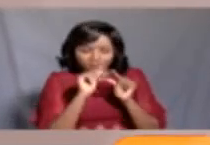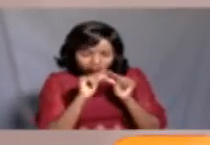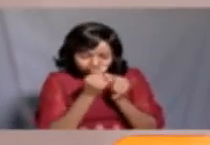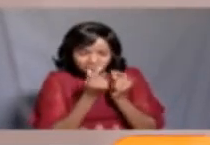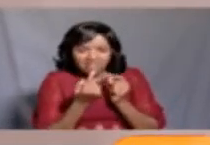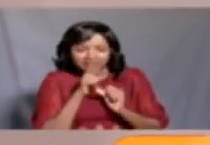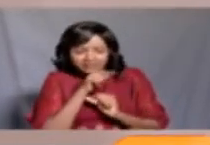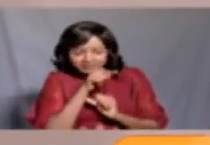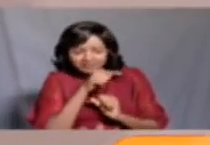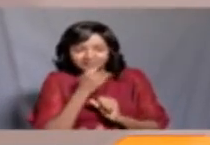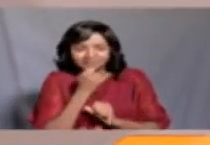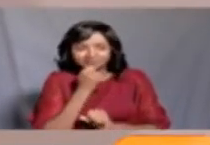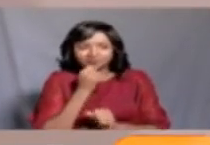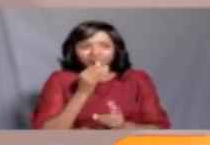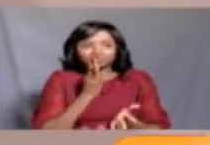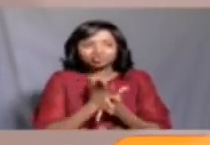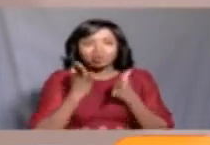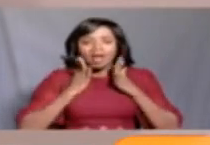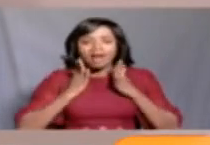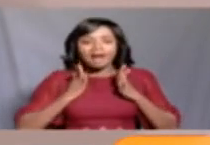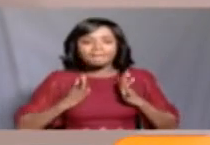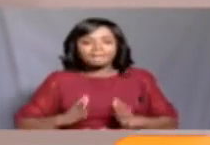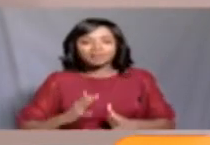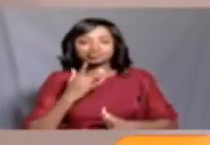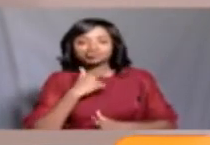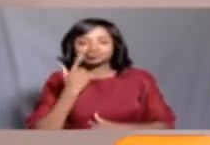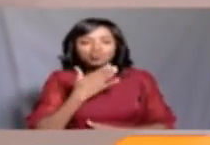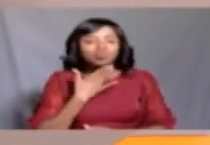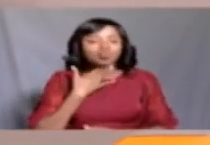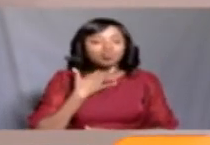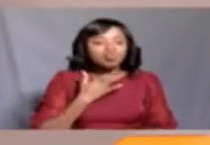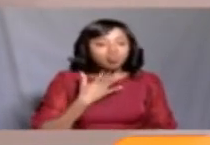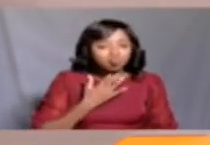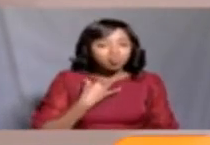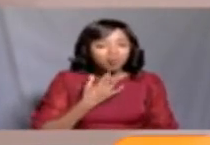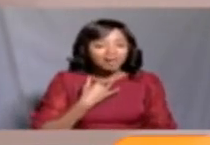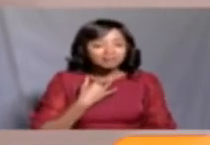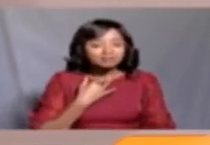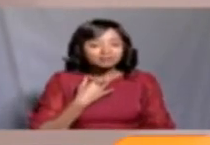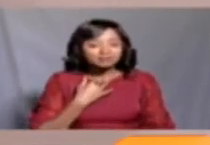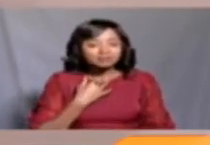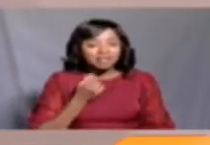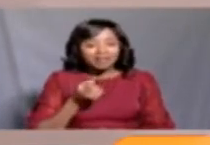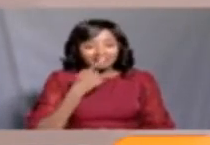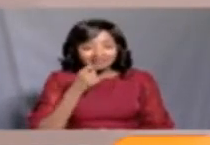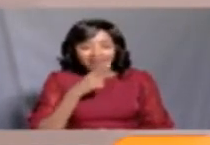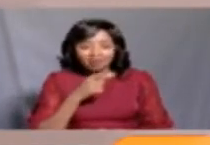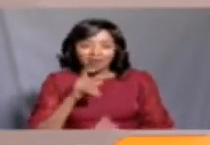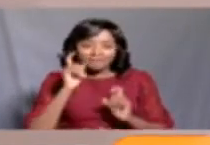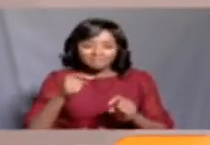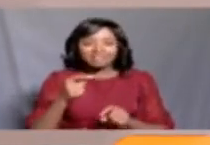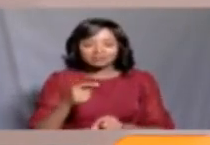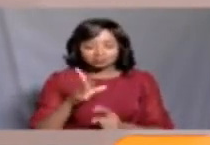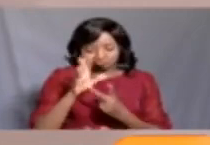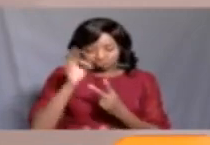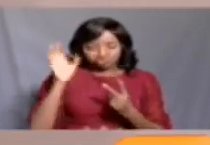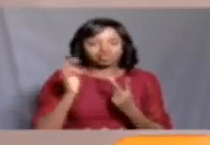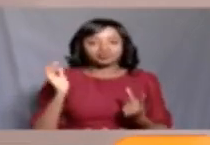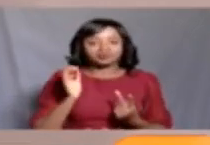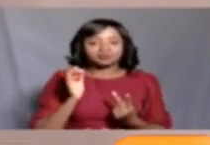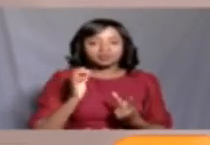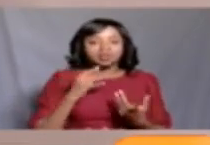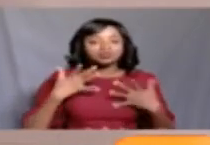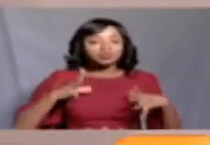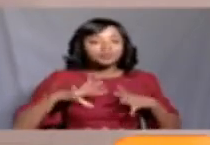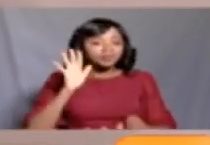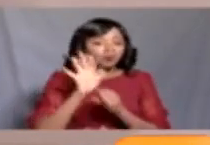controversial in that the individual who is seeking treatment will have a say as to what happens to them. And many times people would